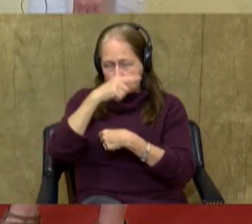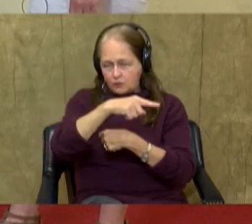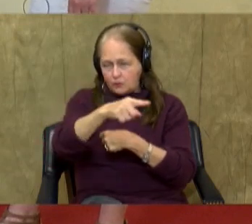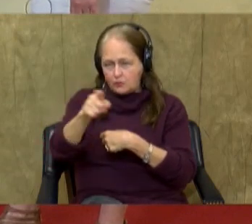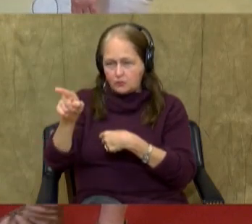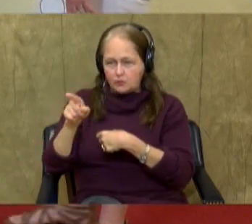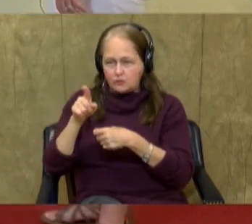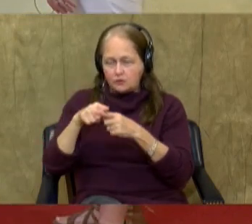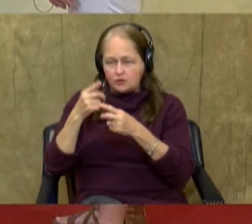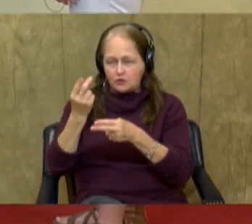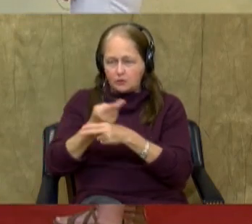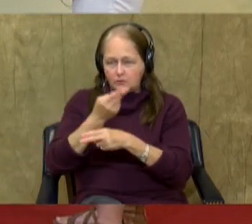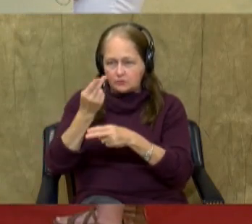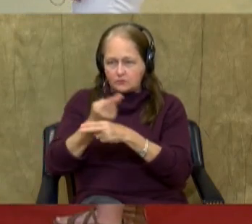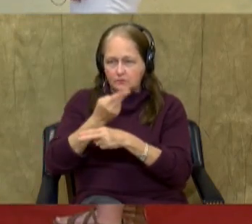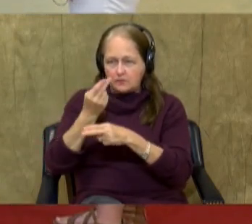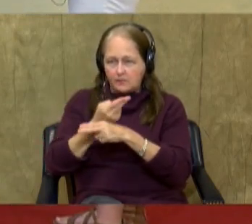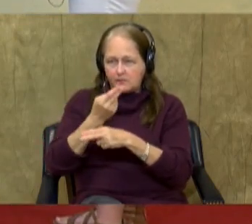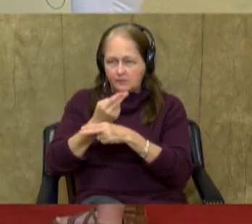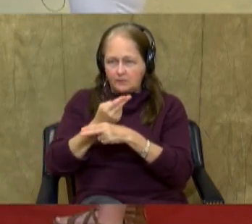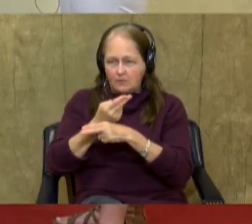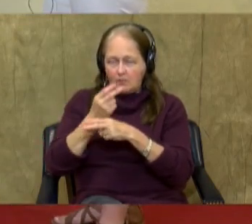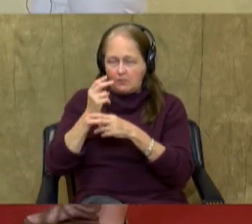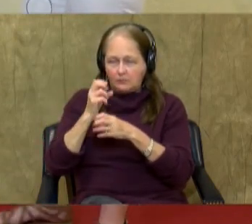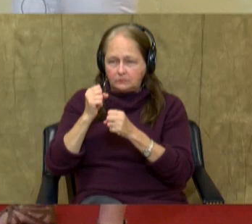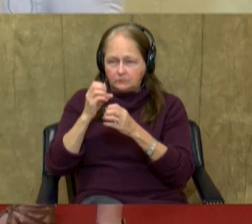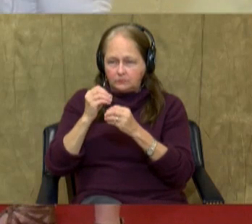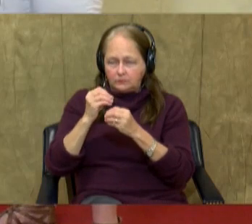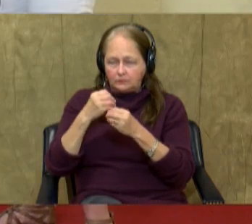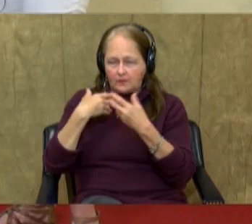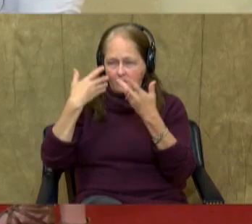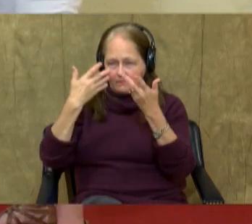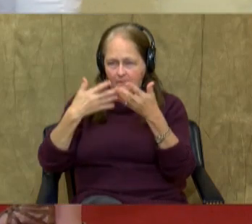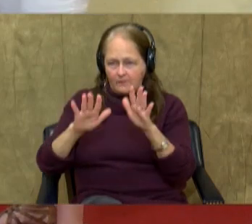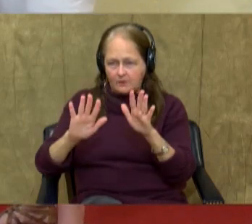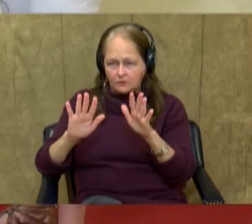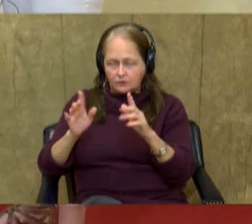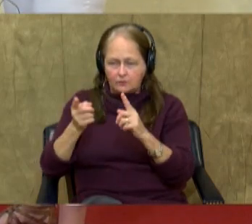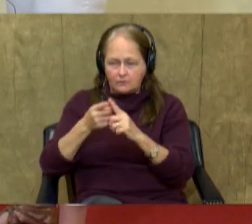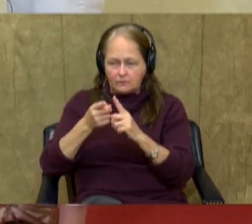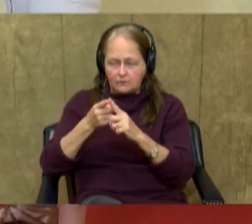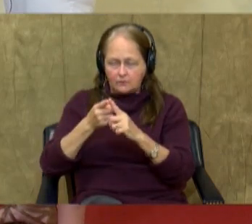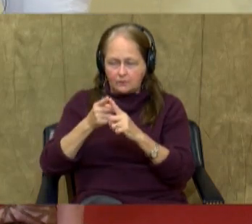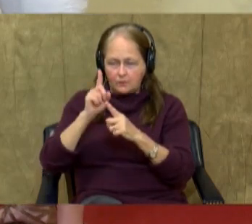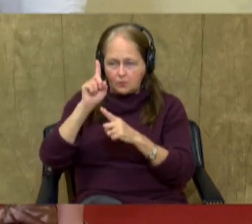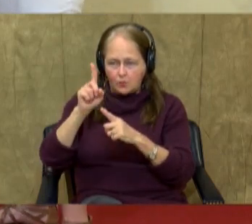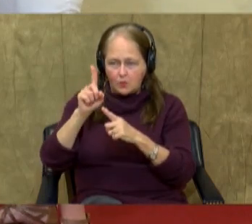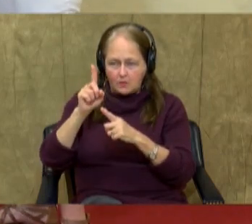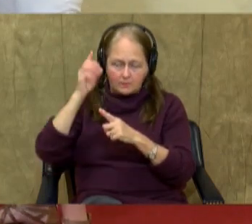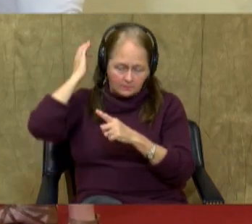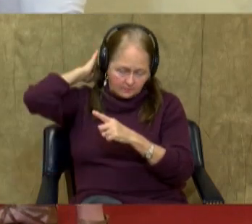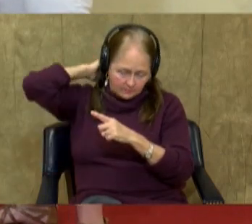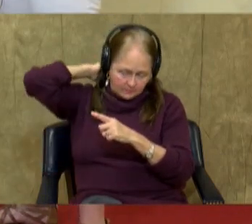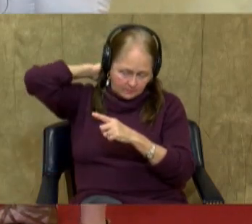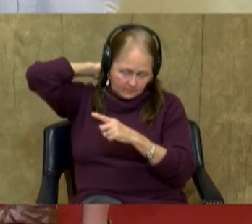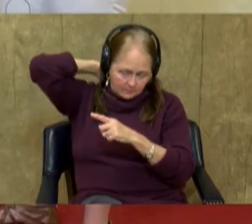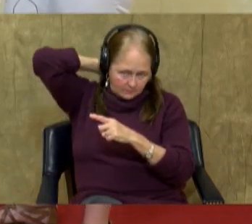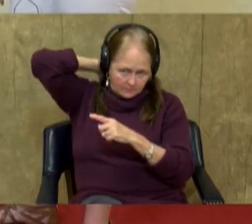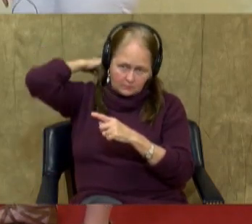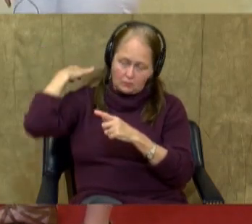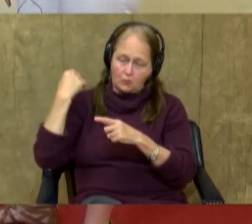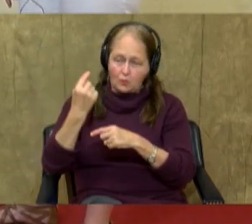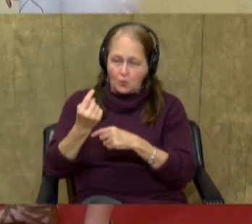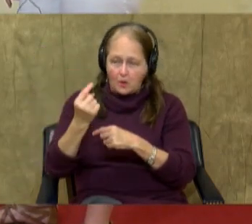us to use. So I've already done the first one. We had 1, 5, so you're going to put a